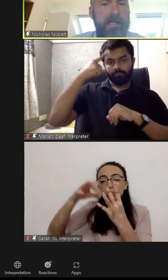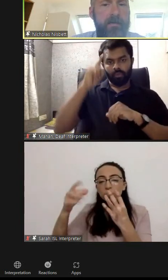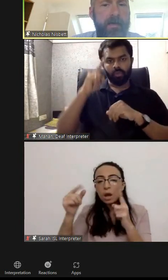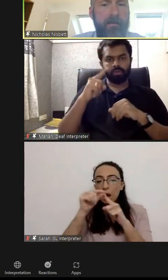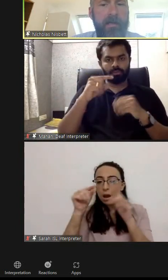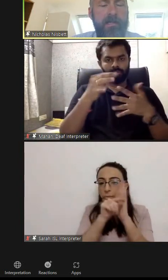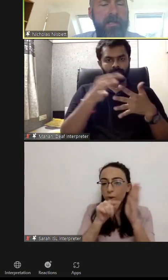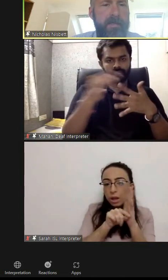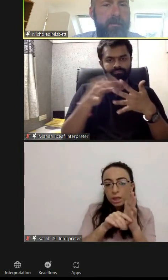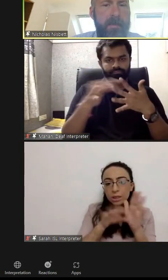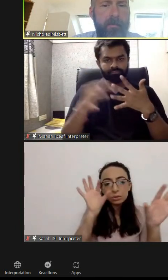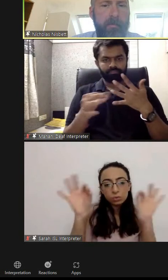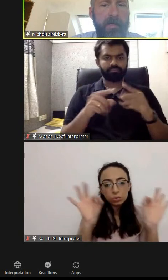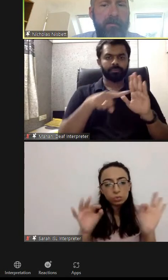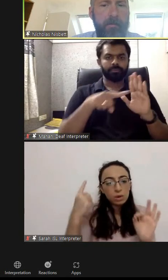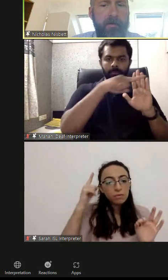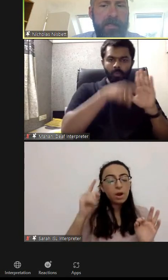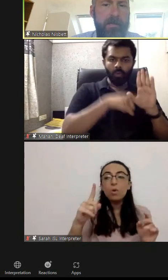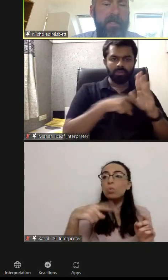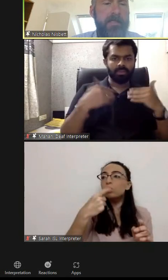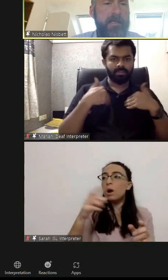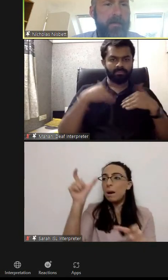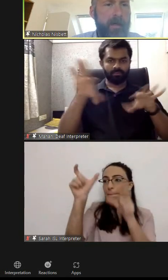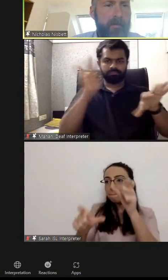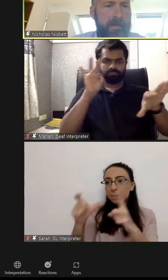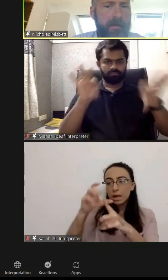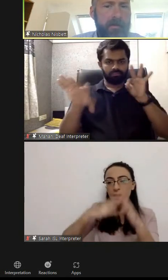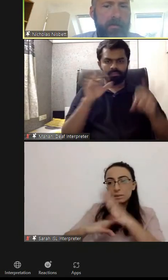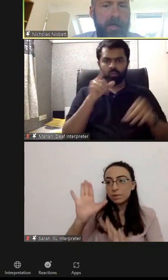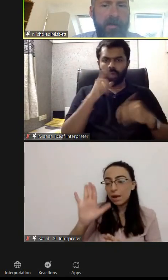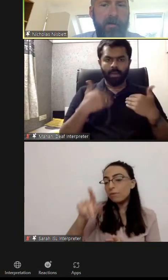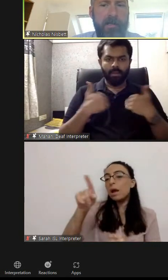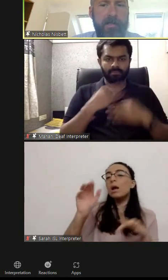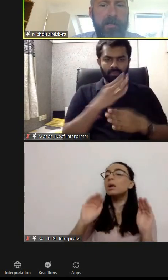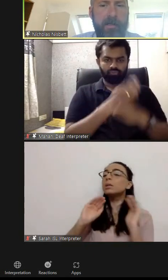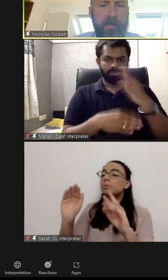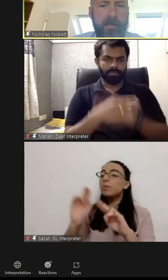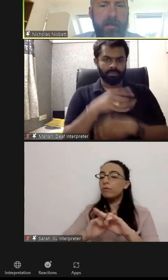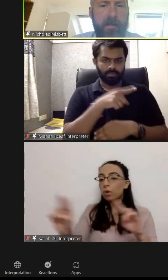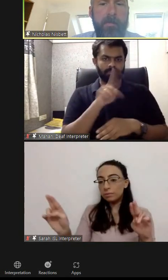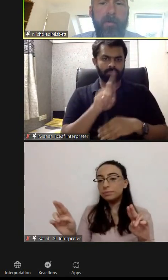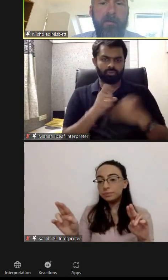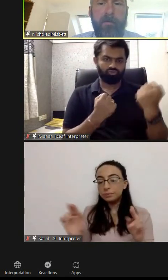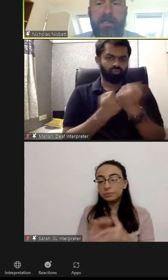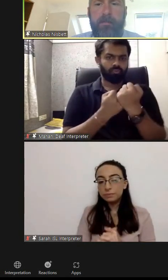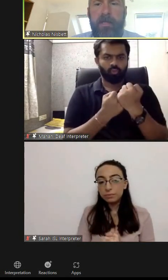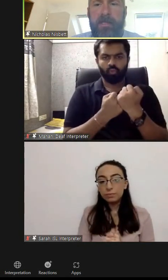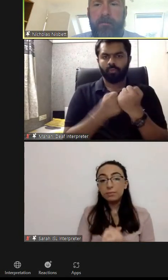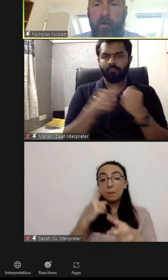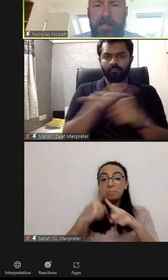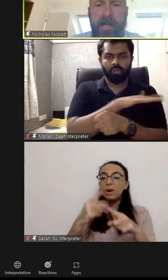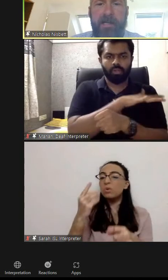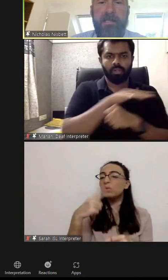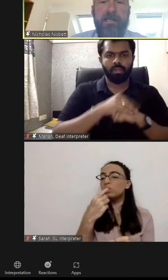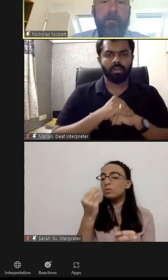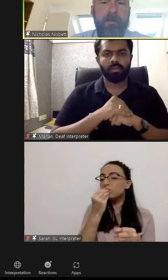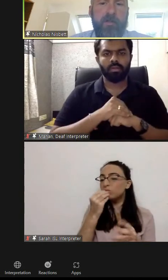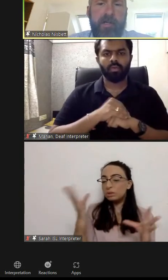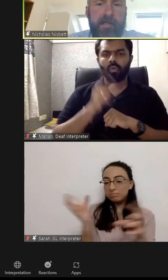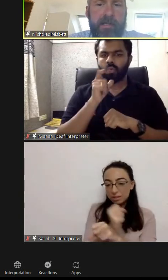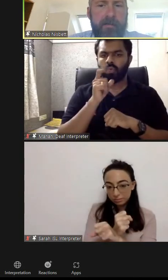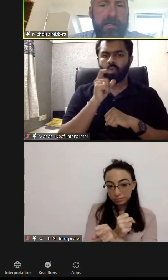take into account the large numbers of people living with disabilities who are also malnourished. People living with disability wanting to access